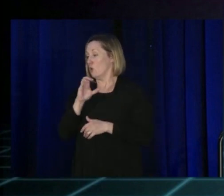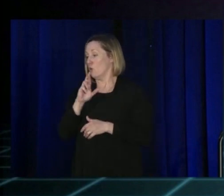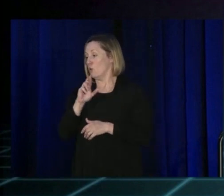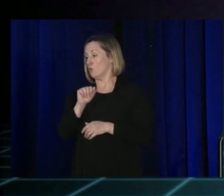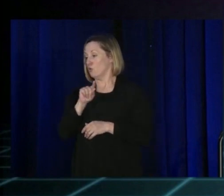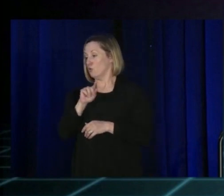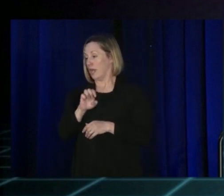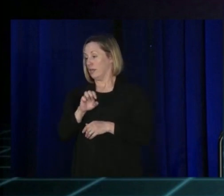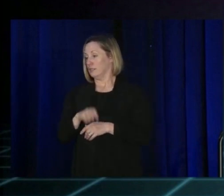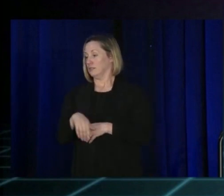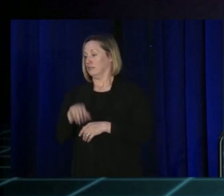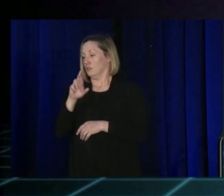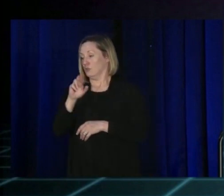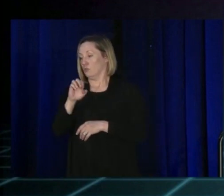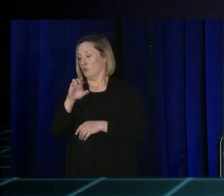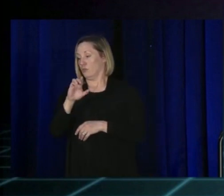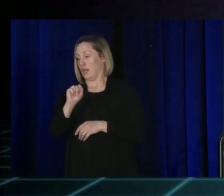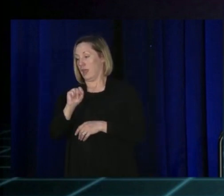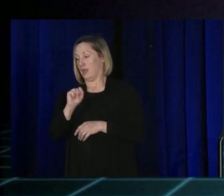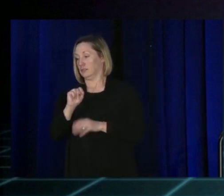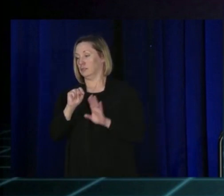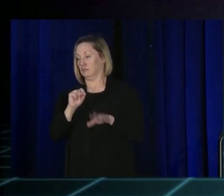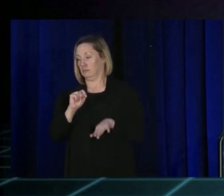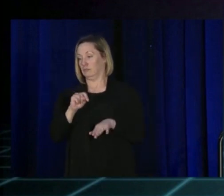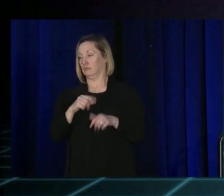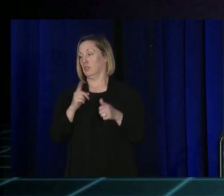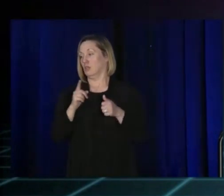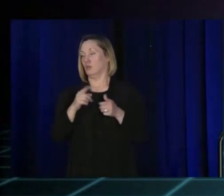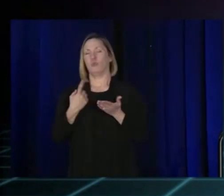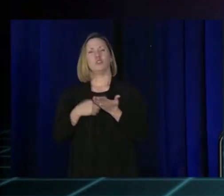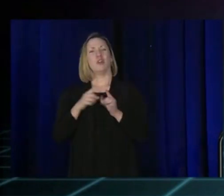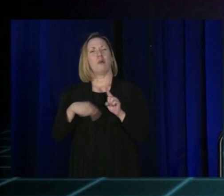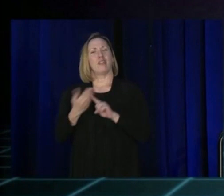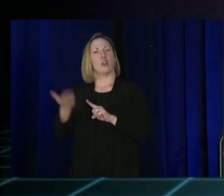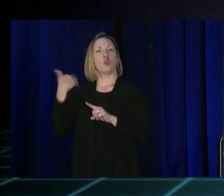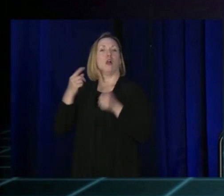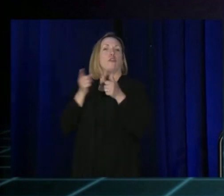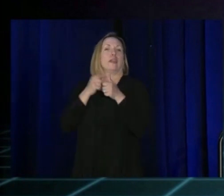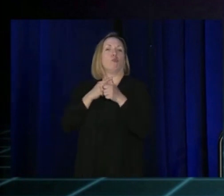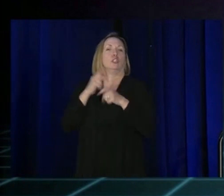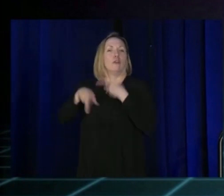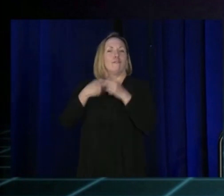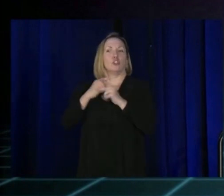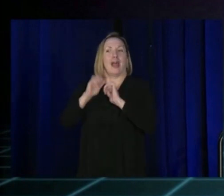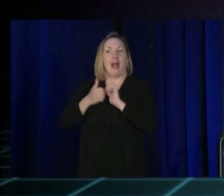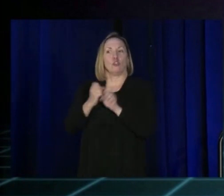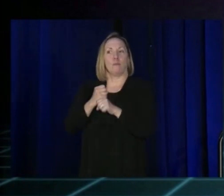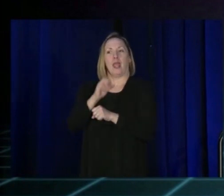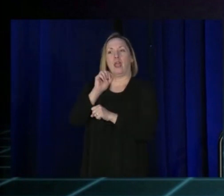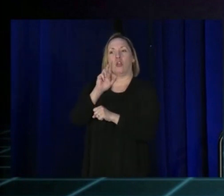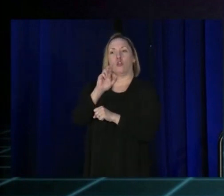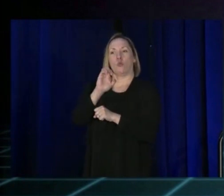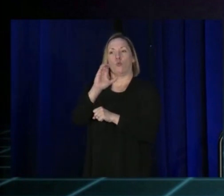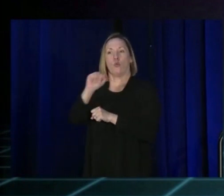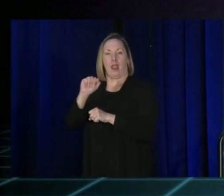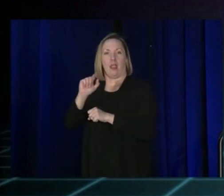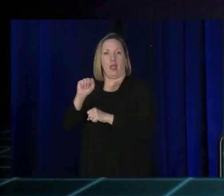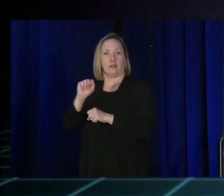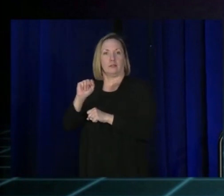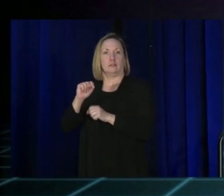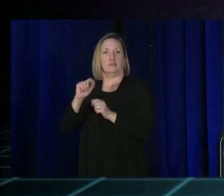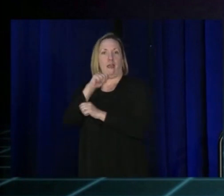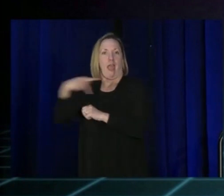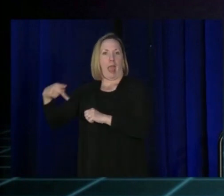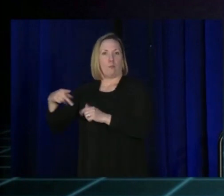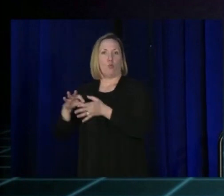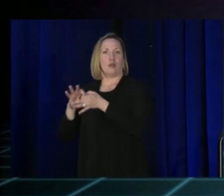earlier. Basically, all of the initial versions of how you built a React app worked client-side. You shipped an